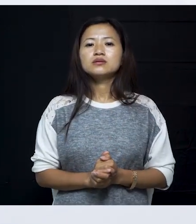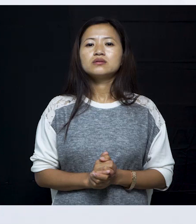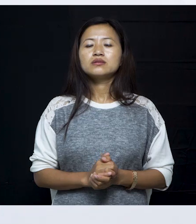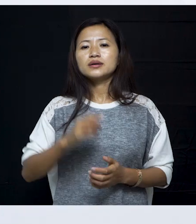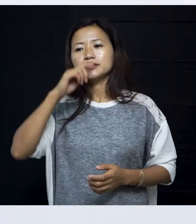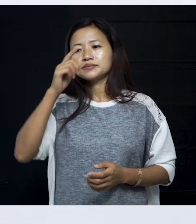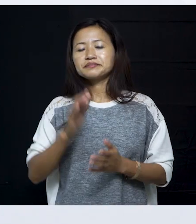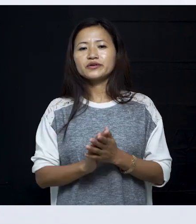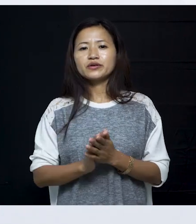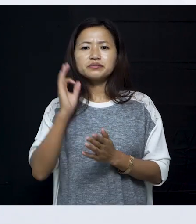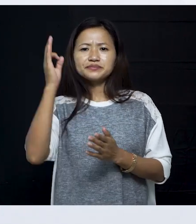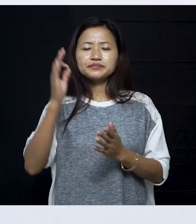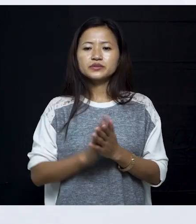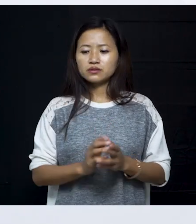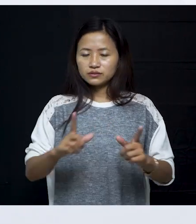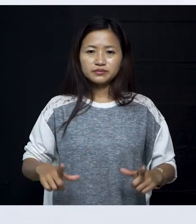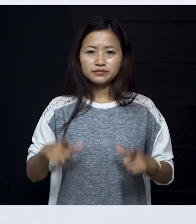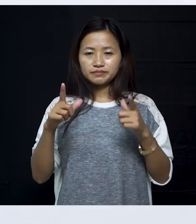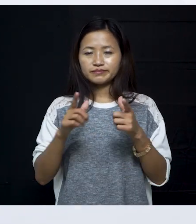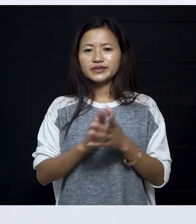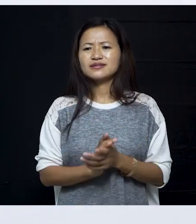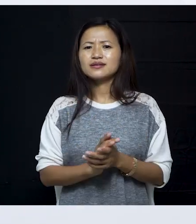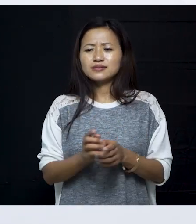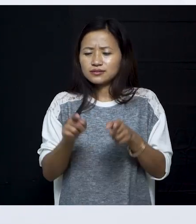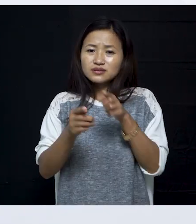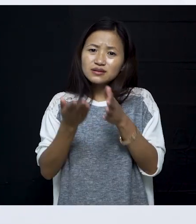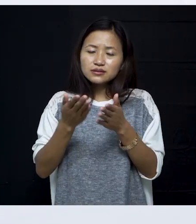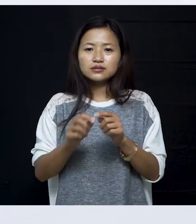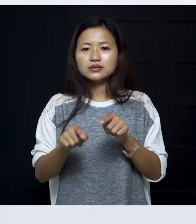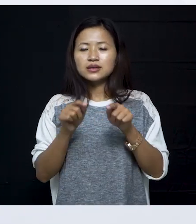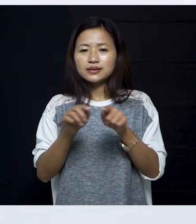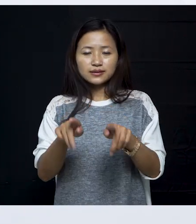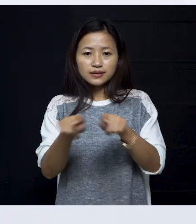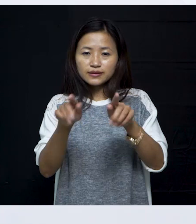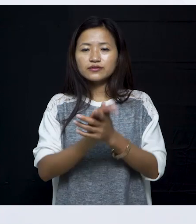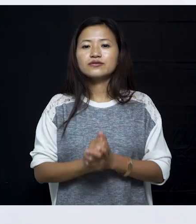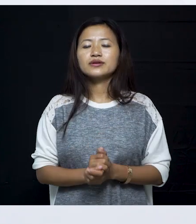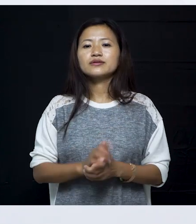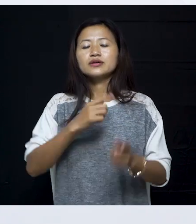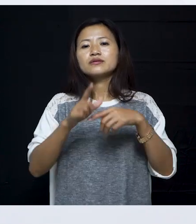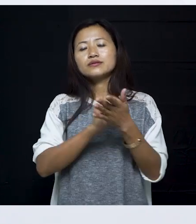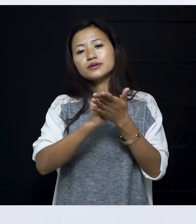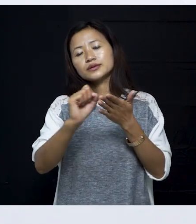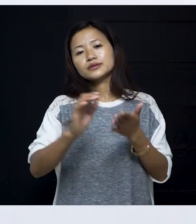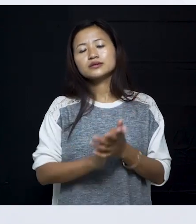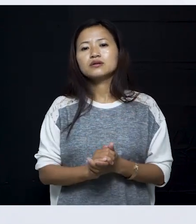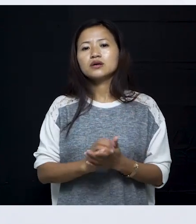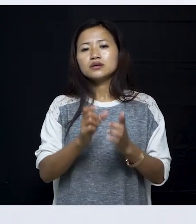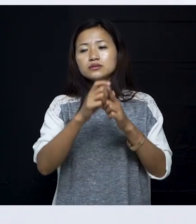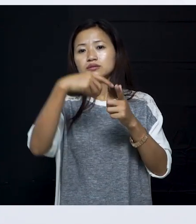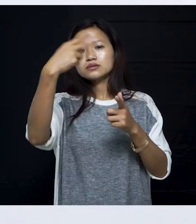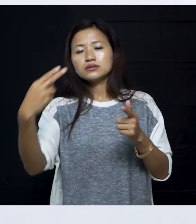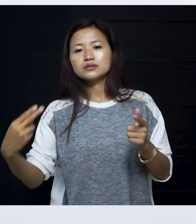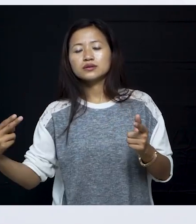heroes don't litter. So coming up with such kind of creative writing, that's what we meant here under language. And design, we are talking